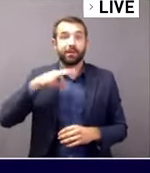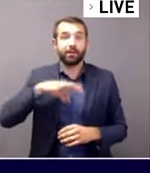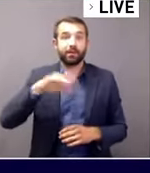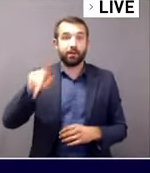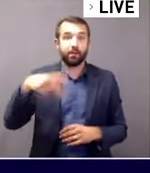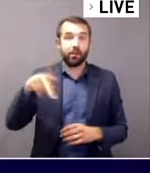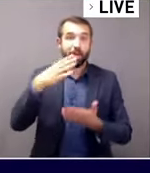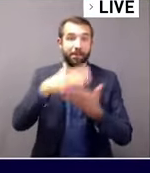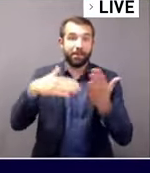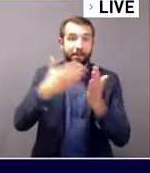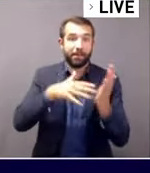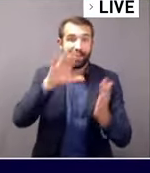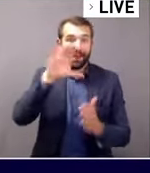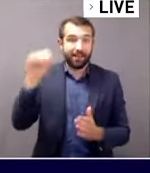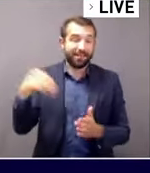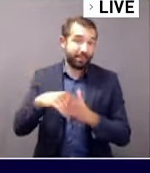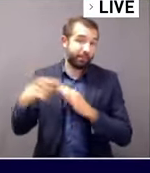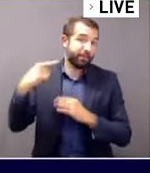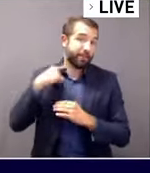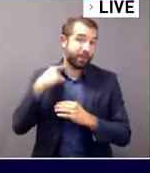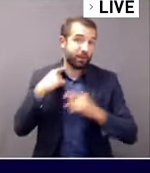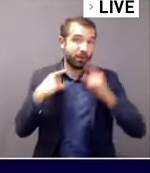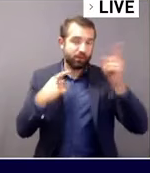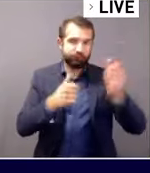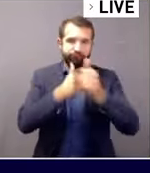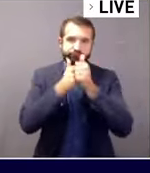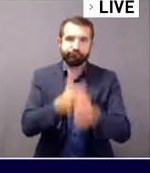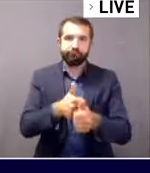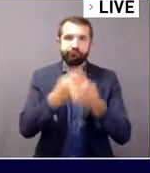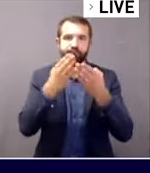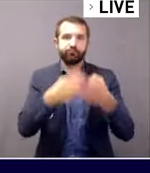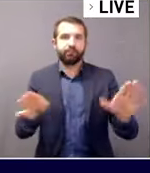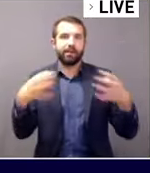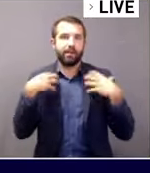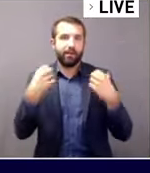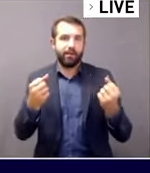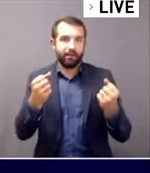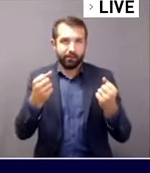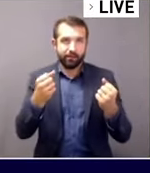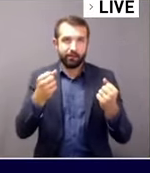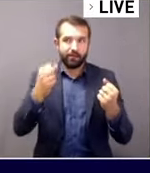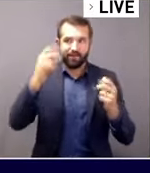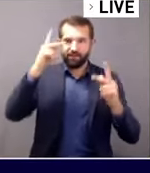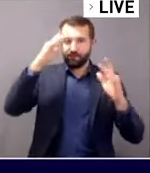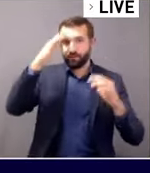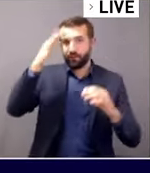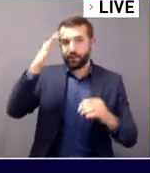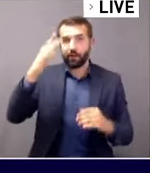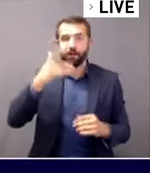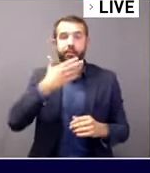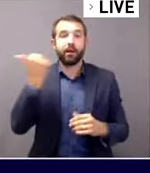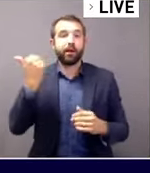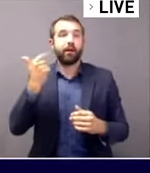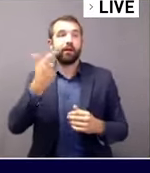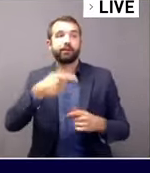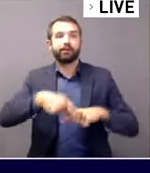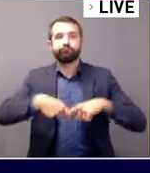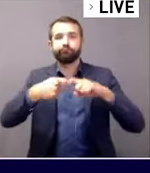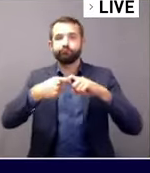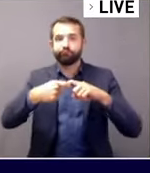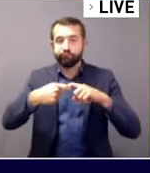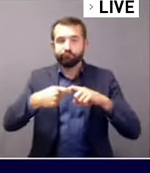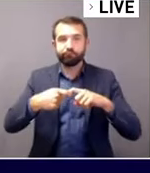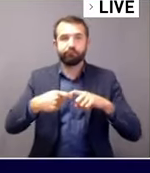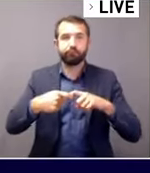have followed best public health principles to reduce the likelihood of introducing COVID-19 to any of their customers.